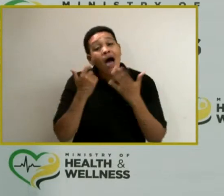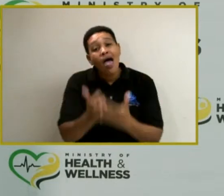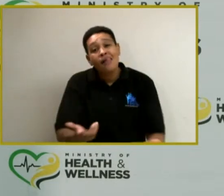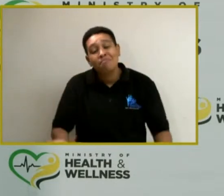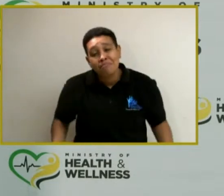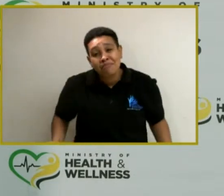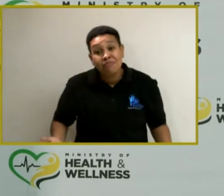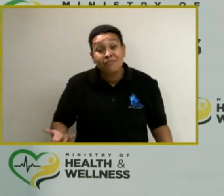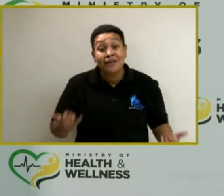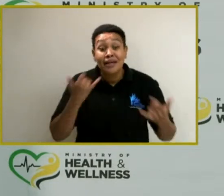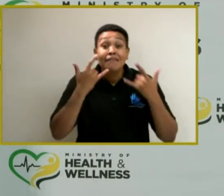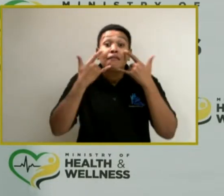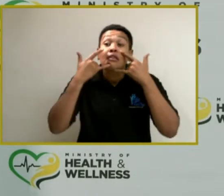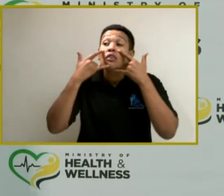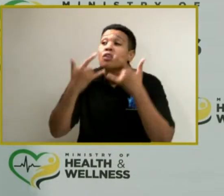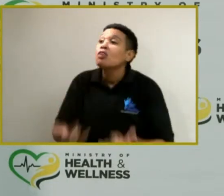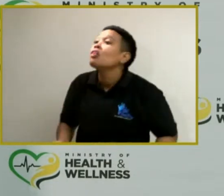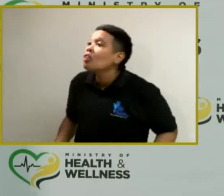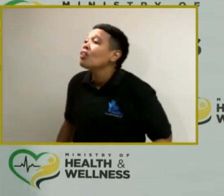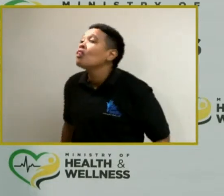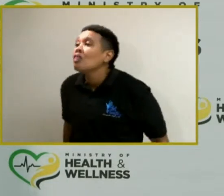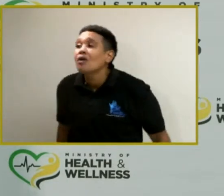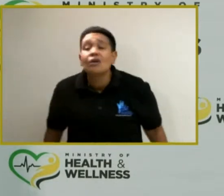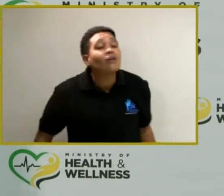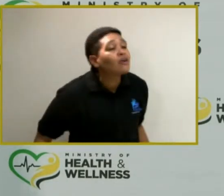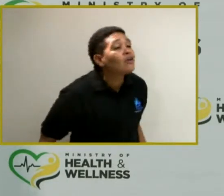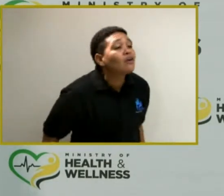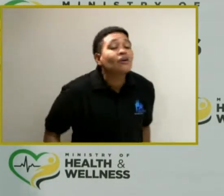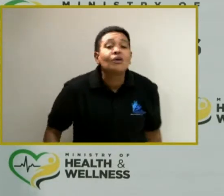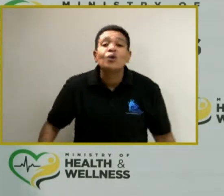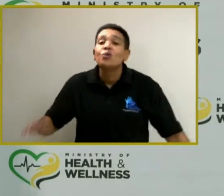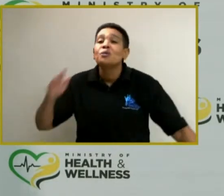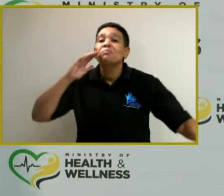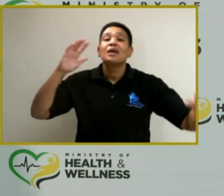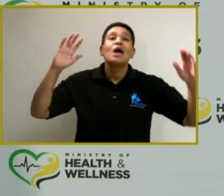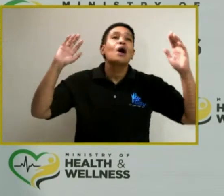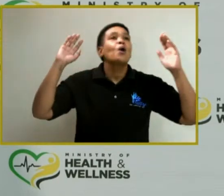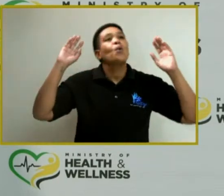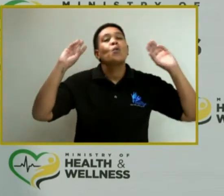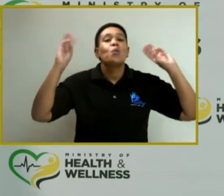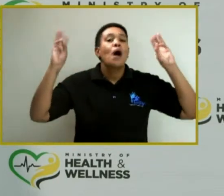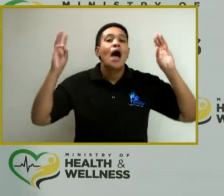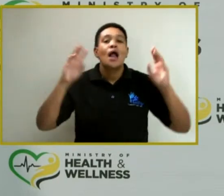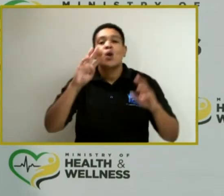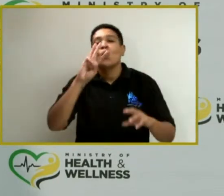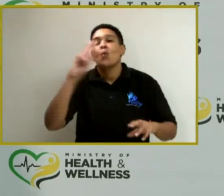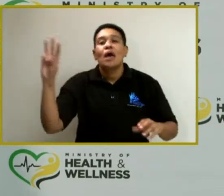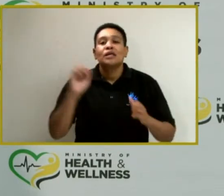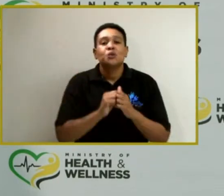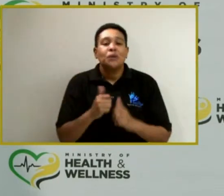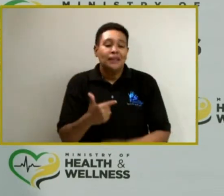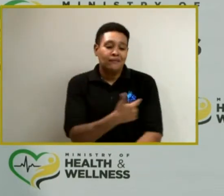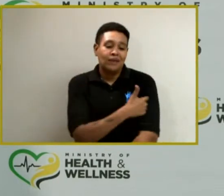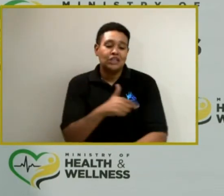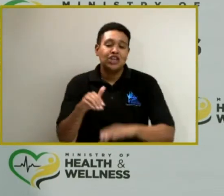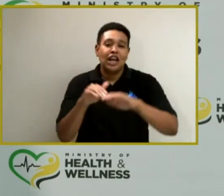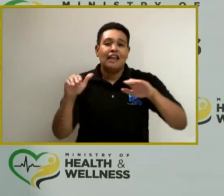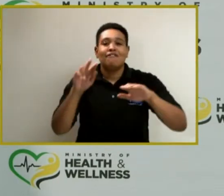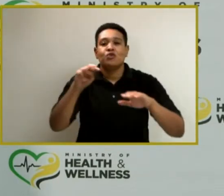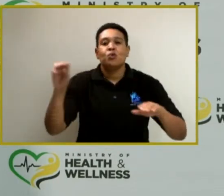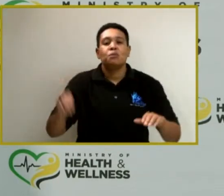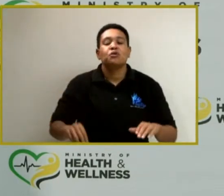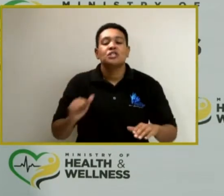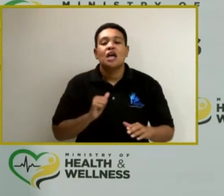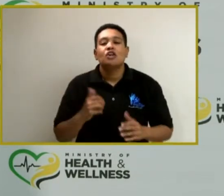a free-for-all will almost make it a Wild West with a vaccination level of 22%. And I would strongly